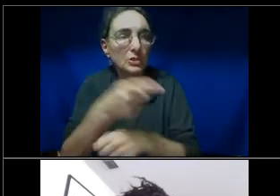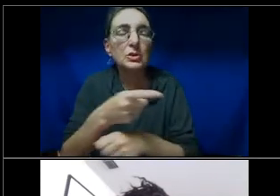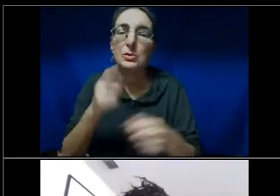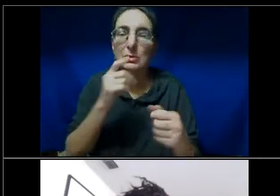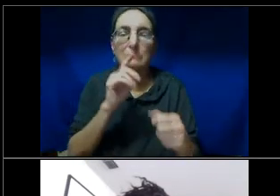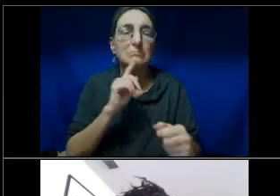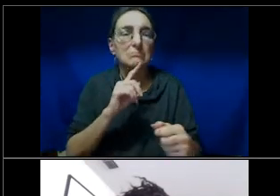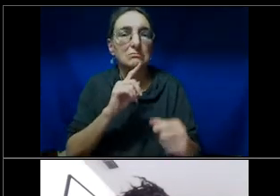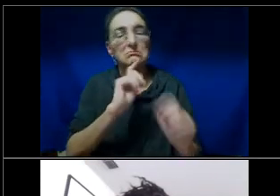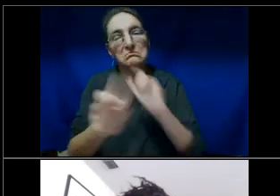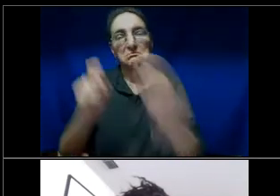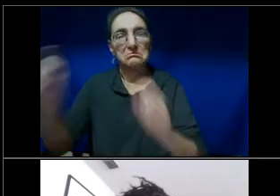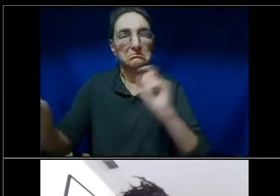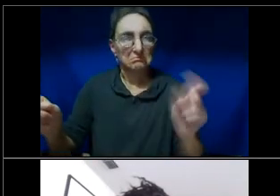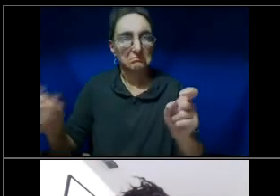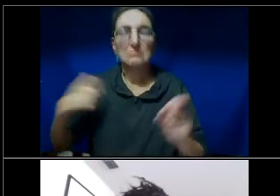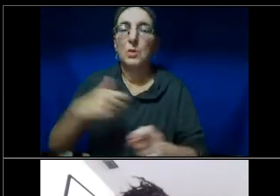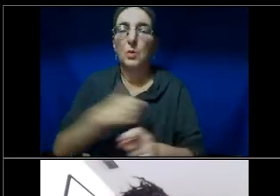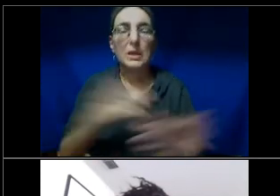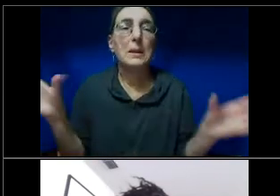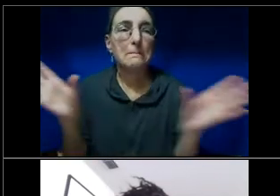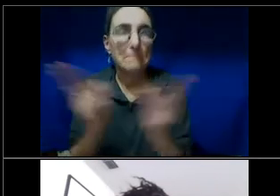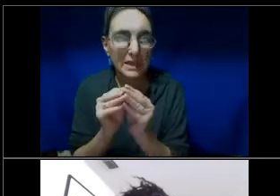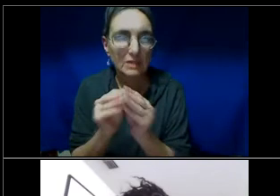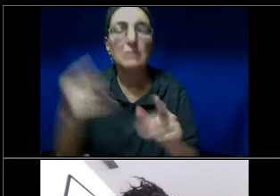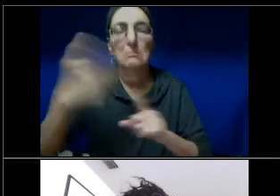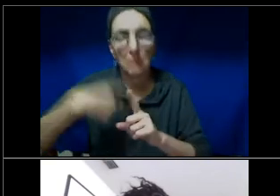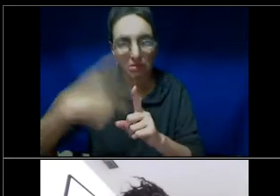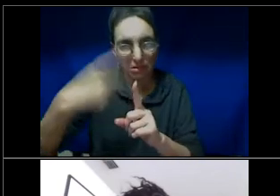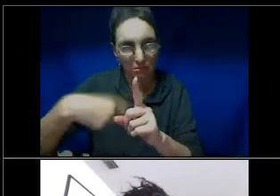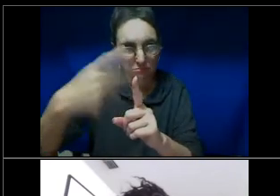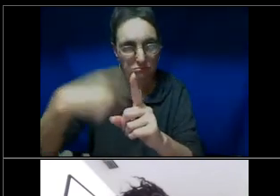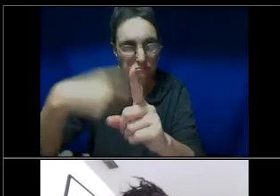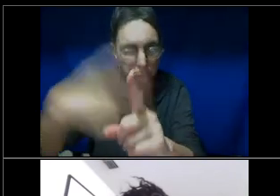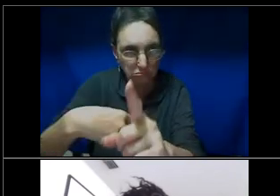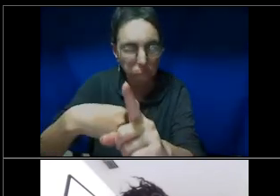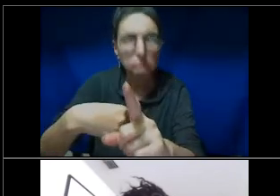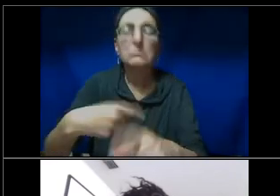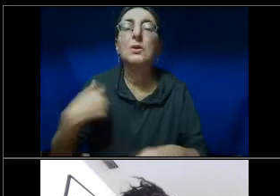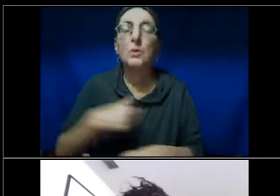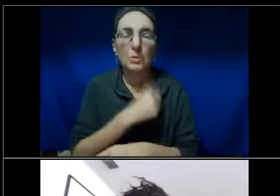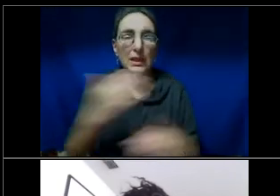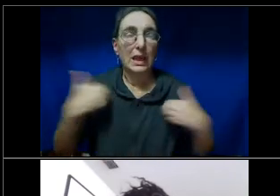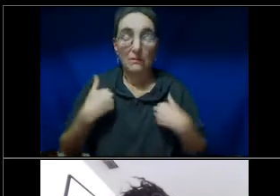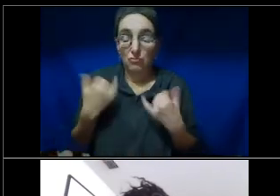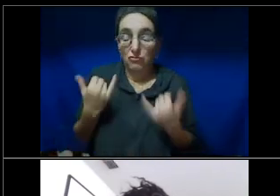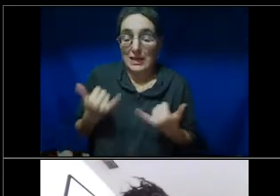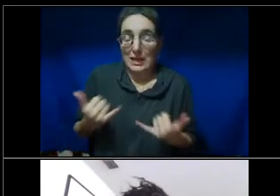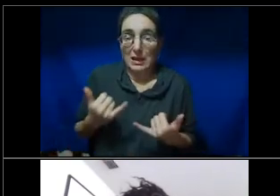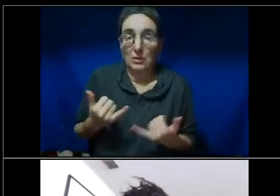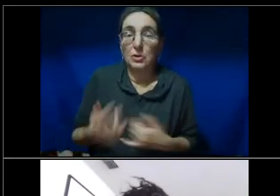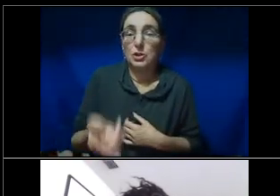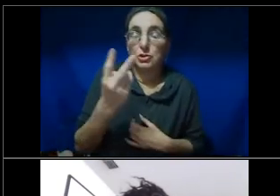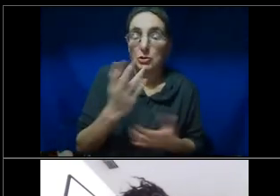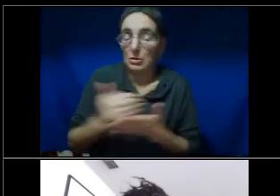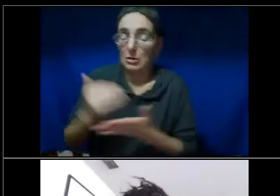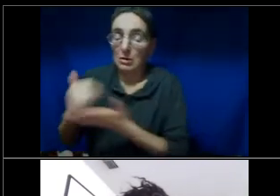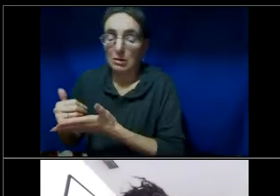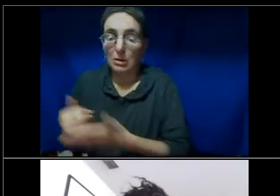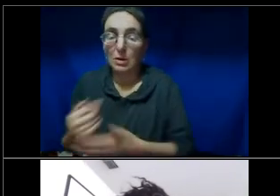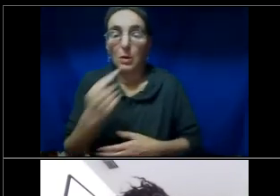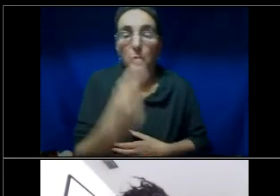and then we meet on a monthly basis. We have at the moment 2 pieces. One is that they form